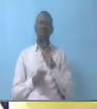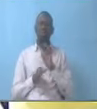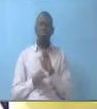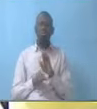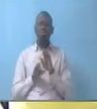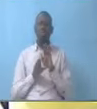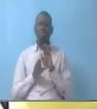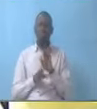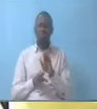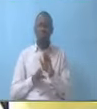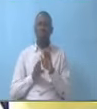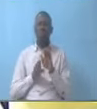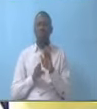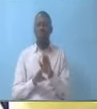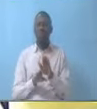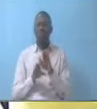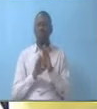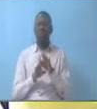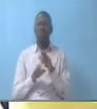And